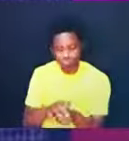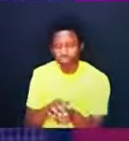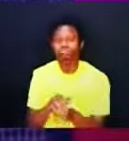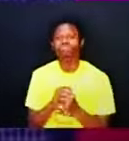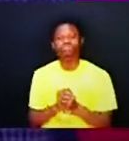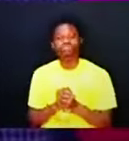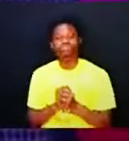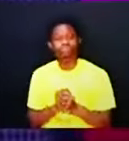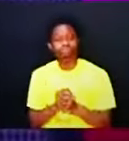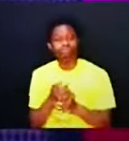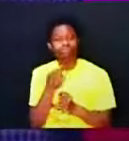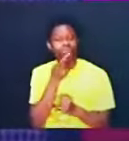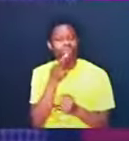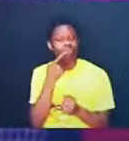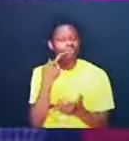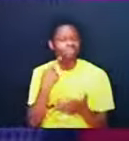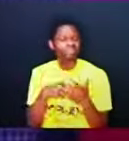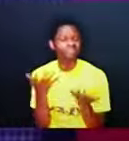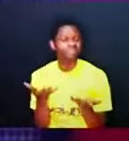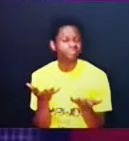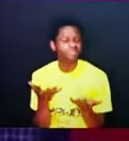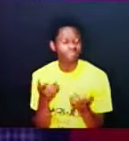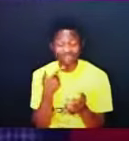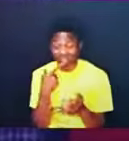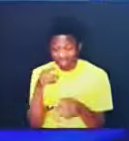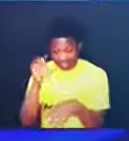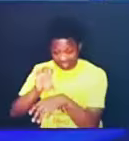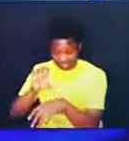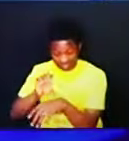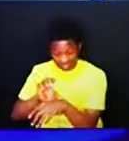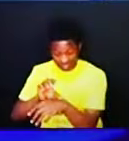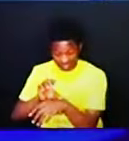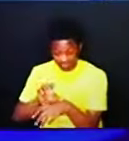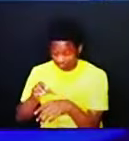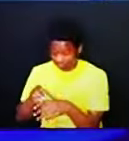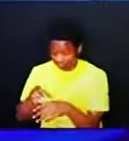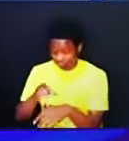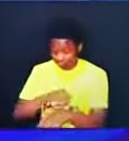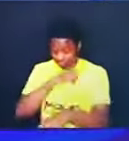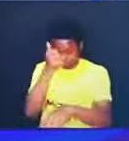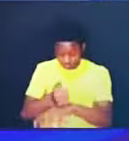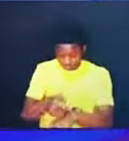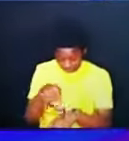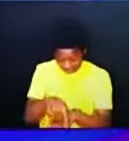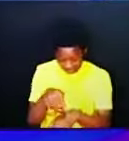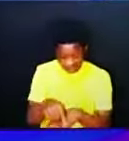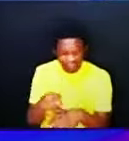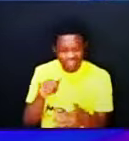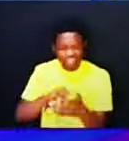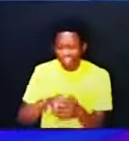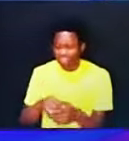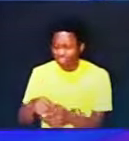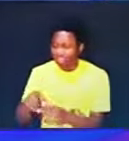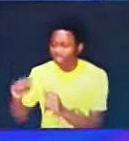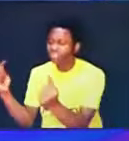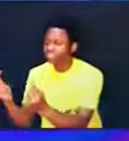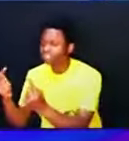So Paul is saying that the mystery of the church, the Father, the Gentiles and the